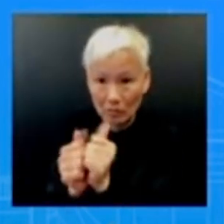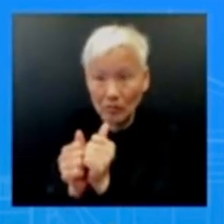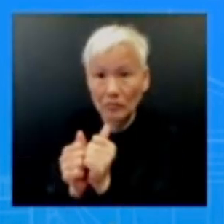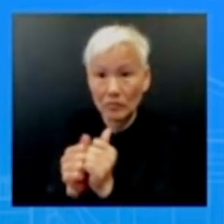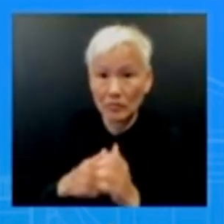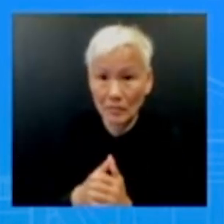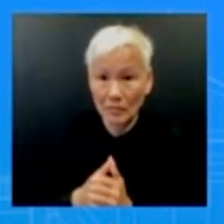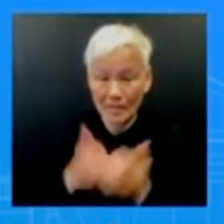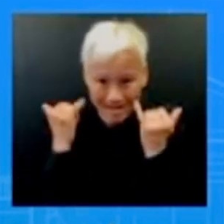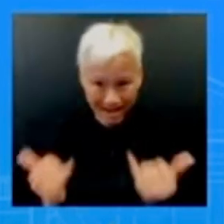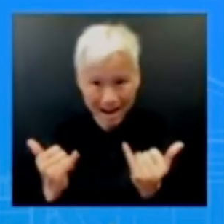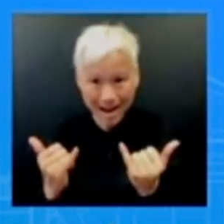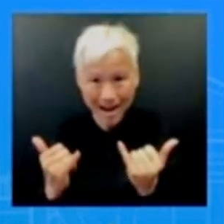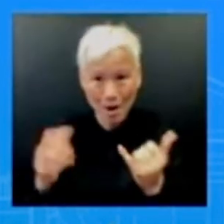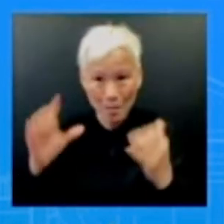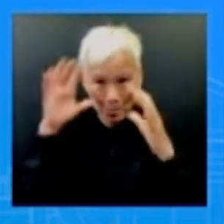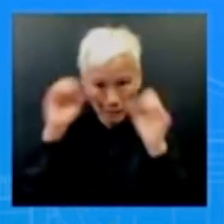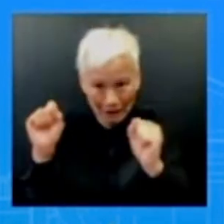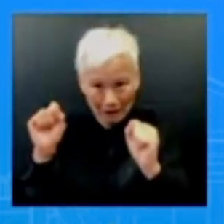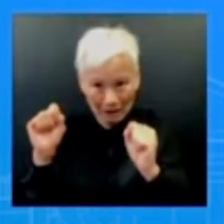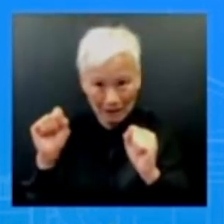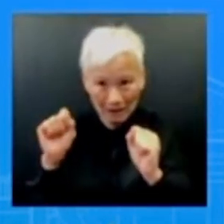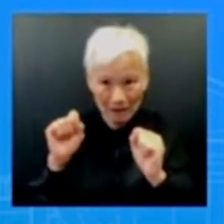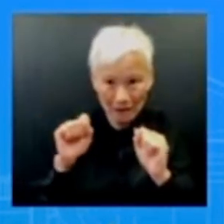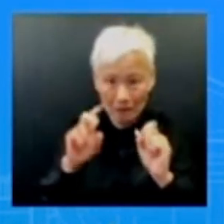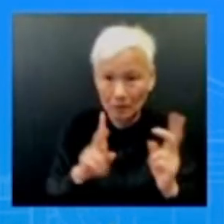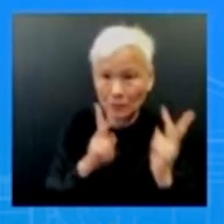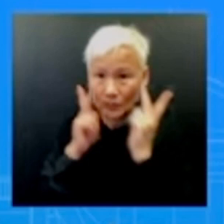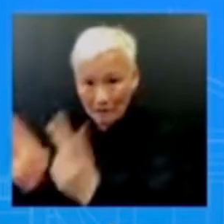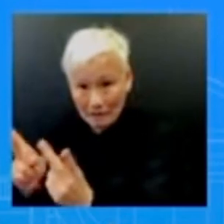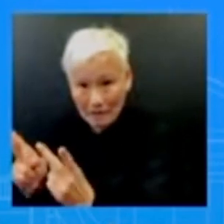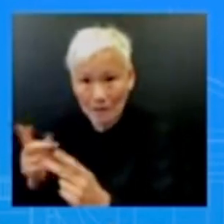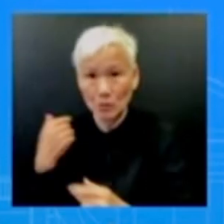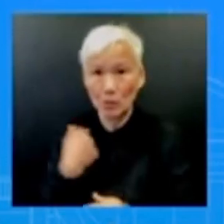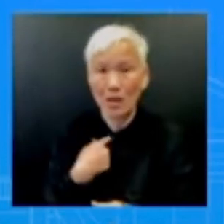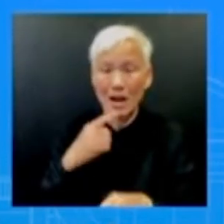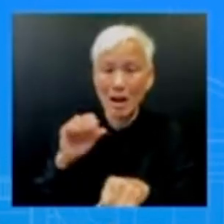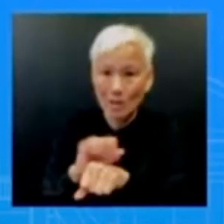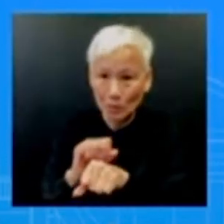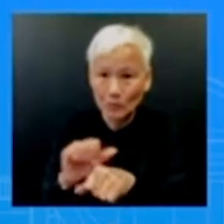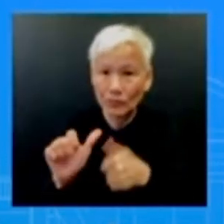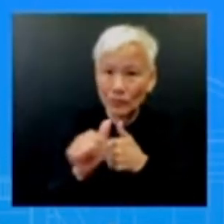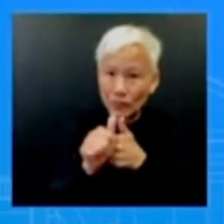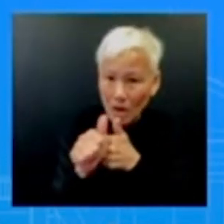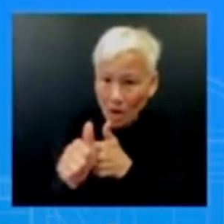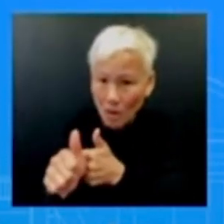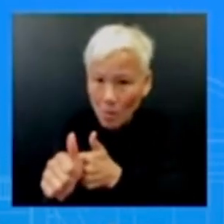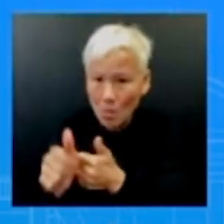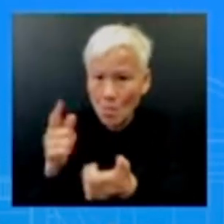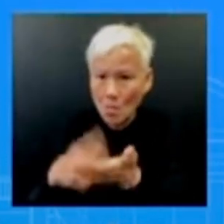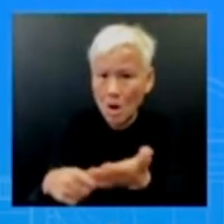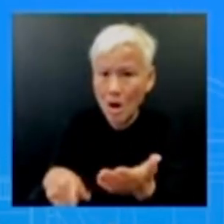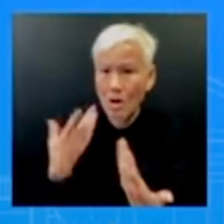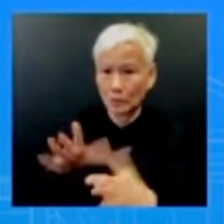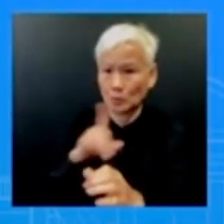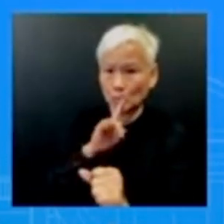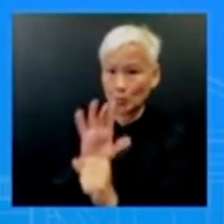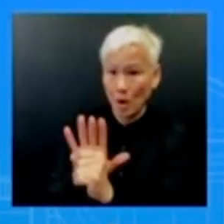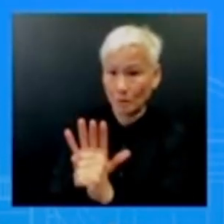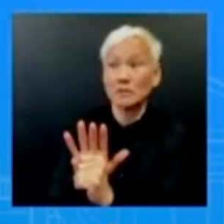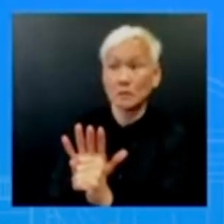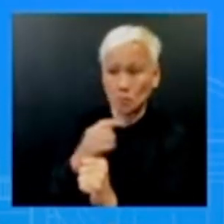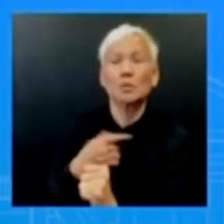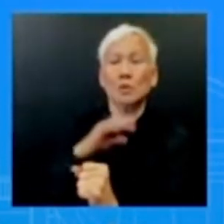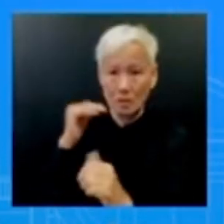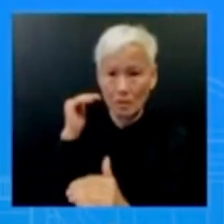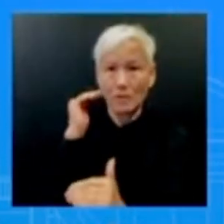are actively following through on the things we promised we would do at the end of that Africa Leaders Summit. So